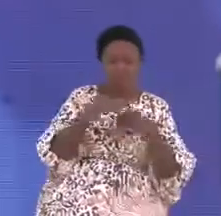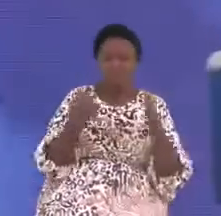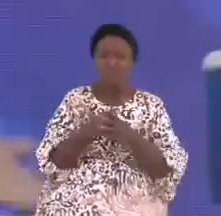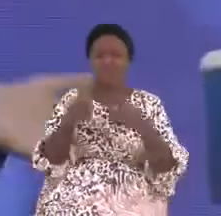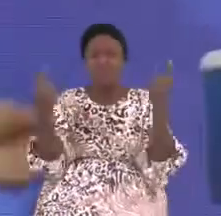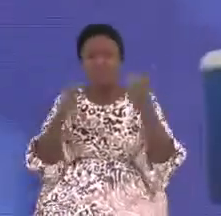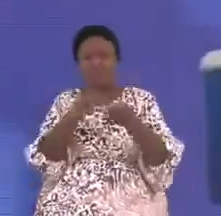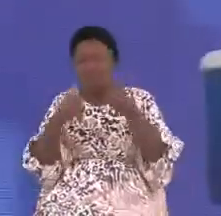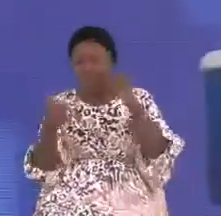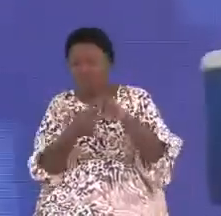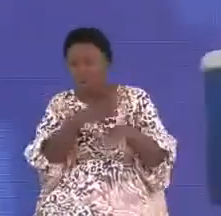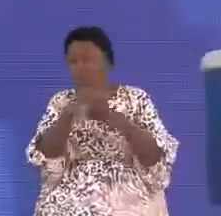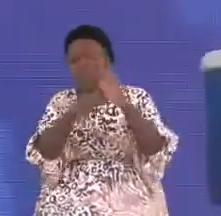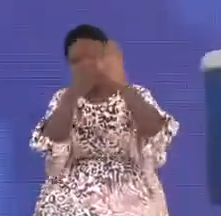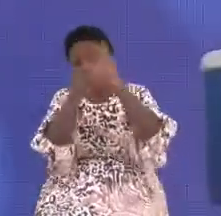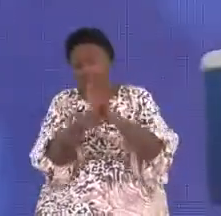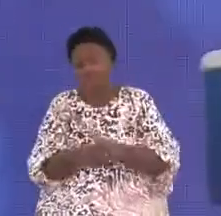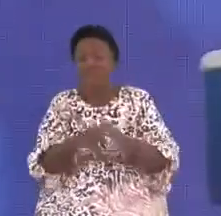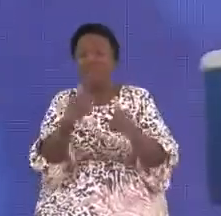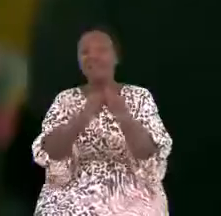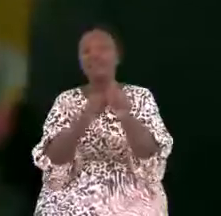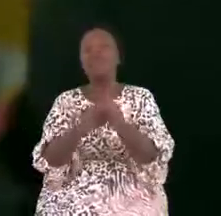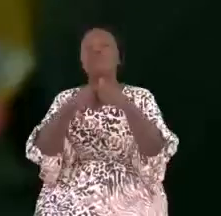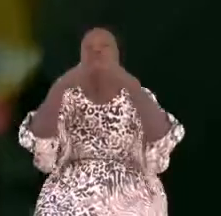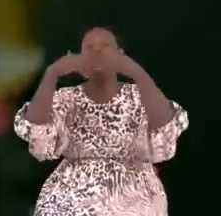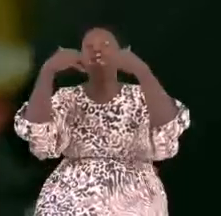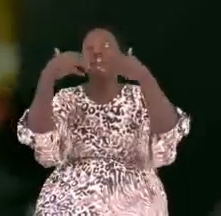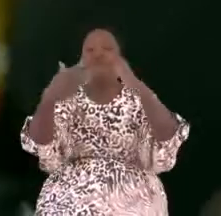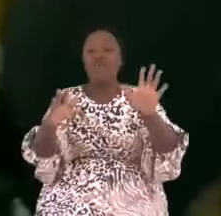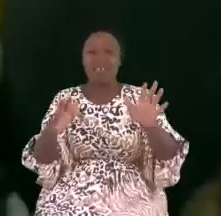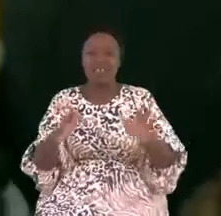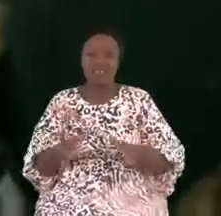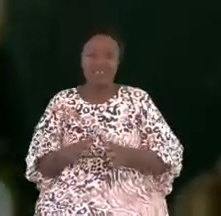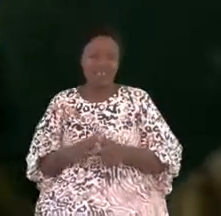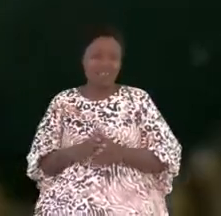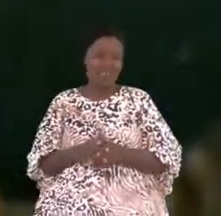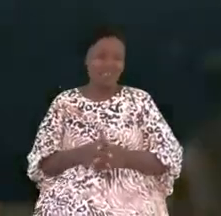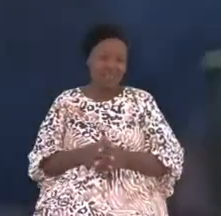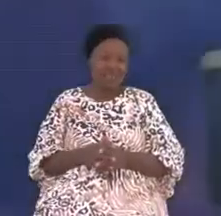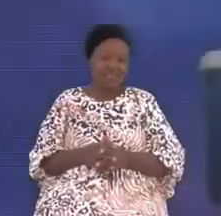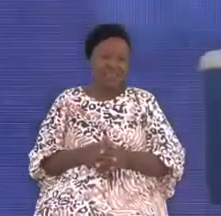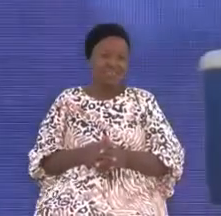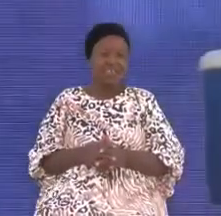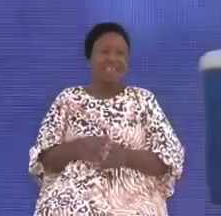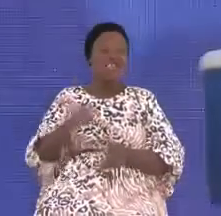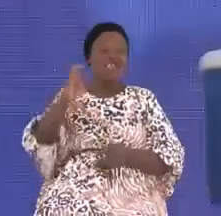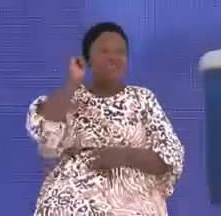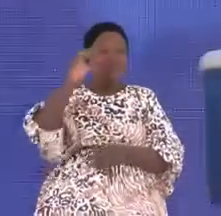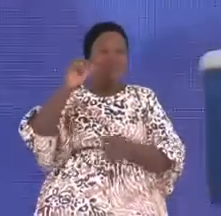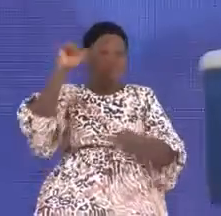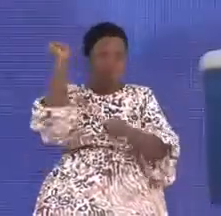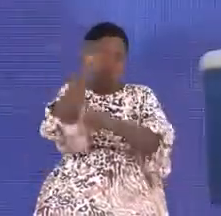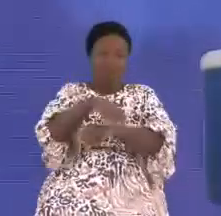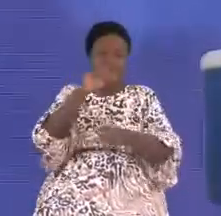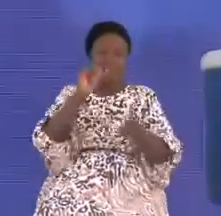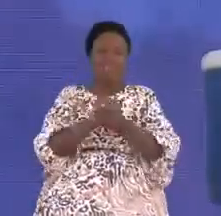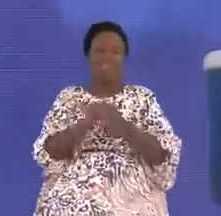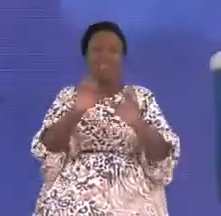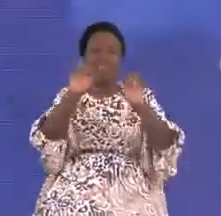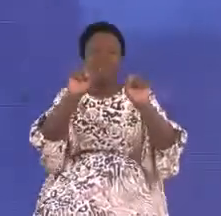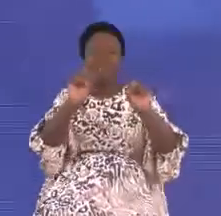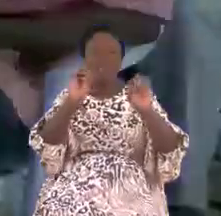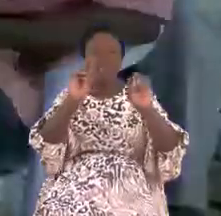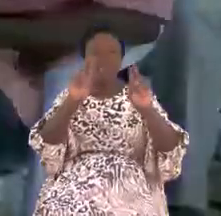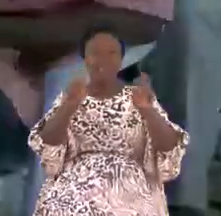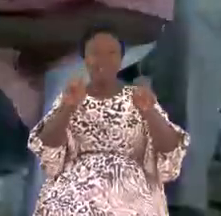oppression everything will be over he'll conquer that serpent for you he'll conquer